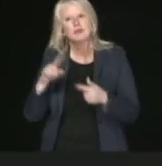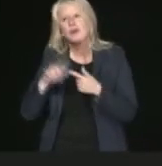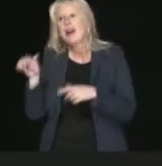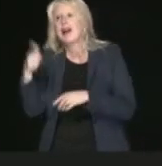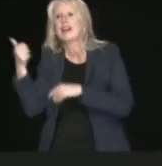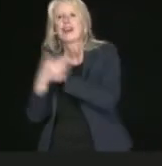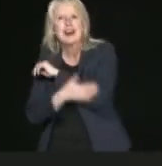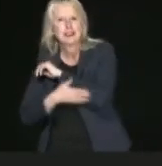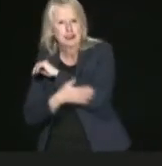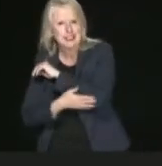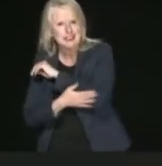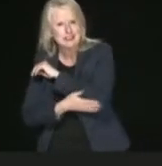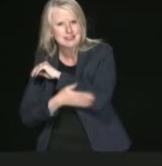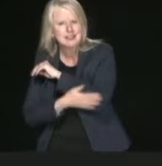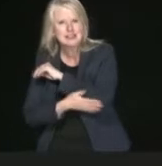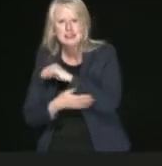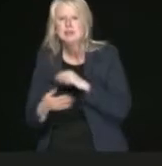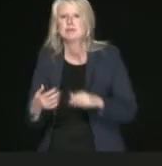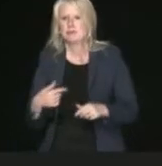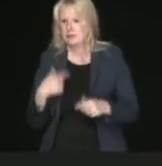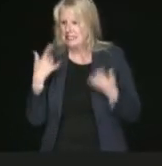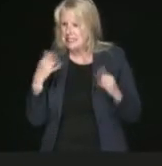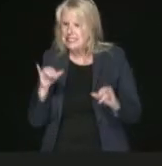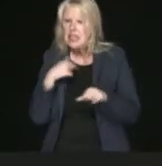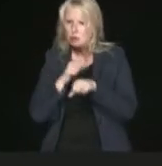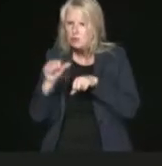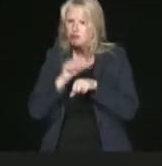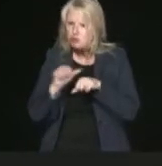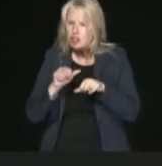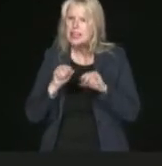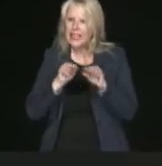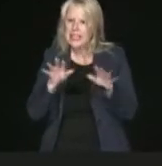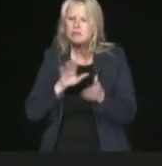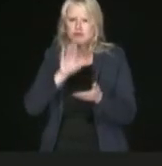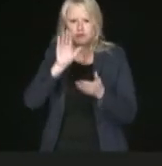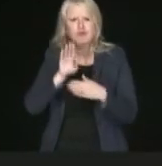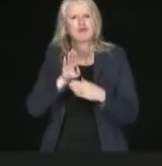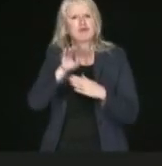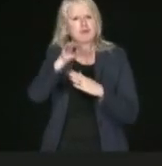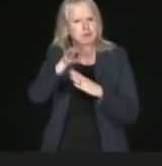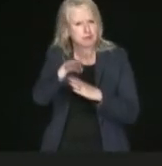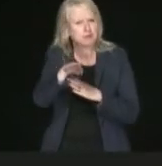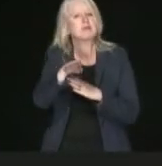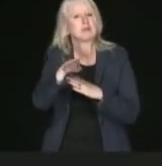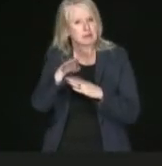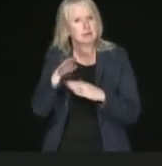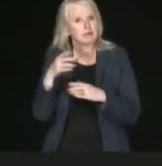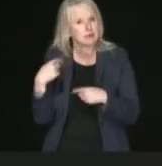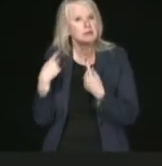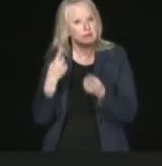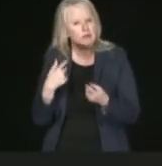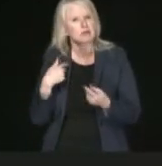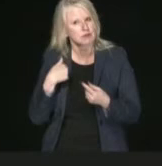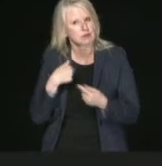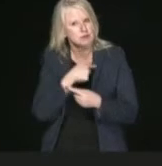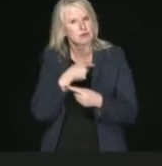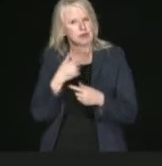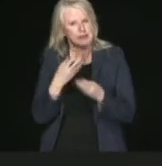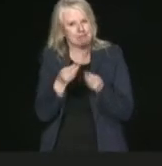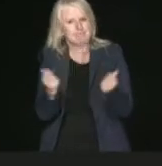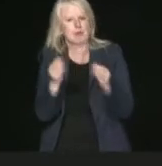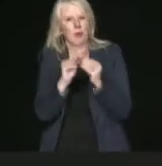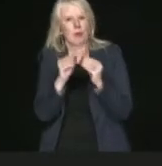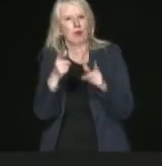countries. We are still on a path that should allow us to come out of this pandemic